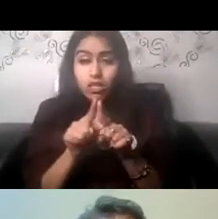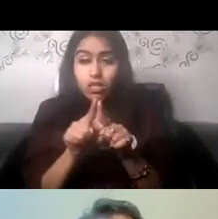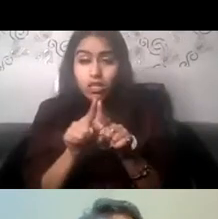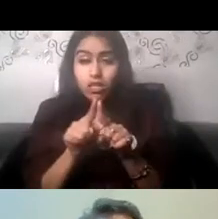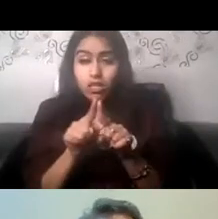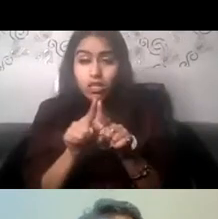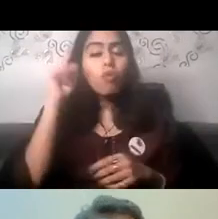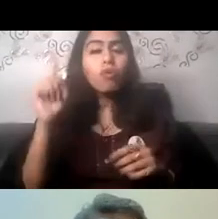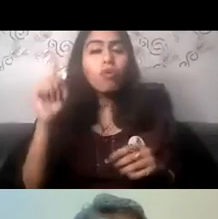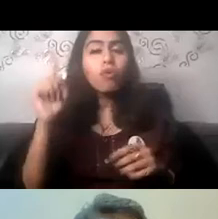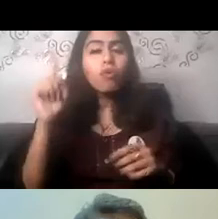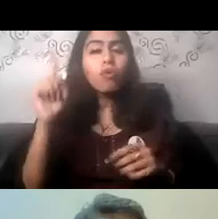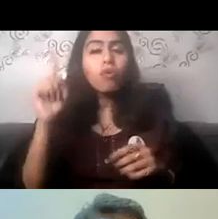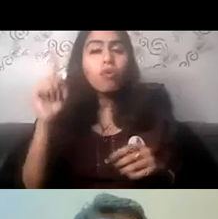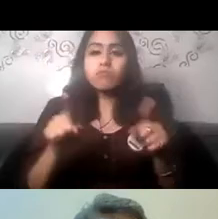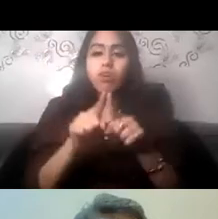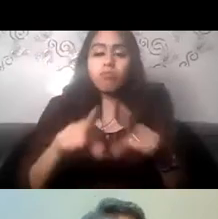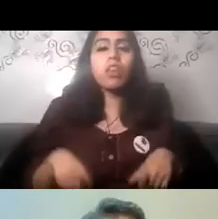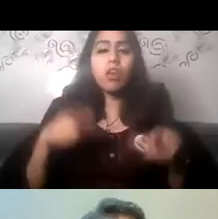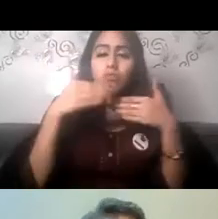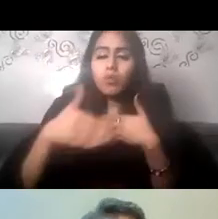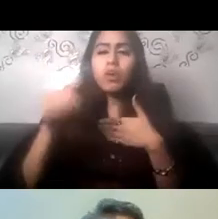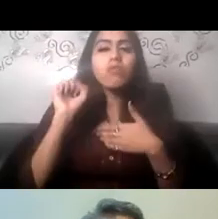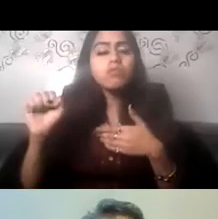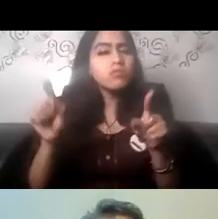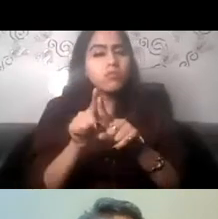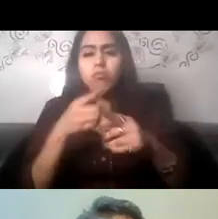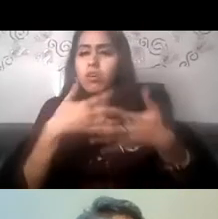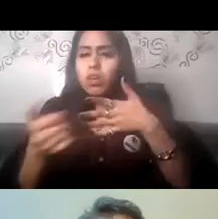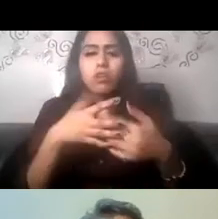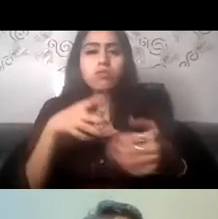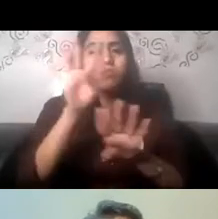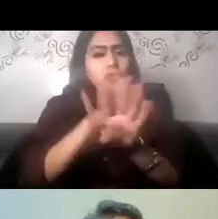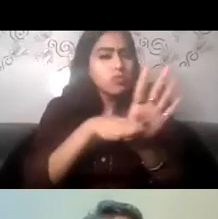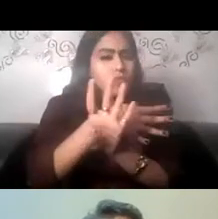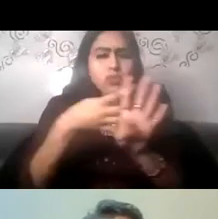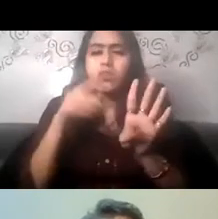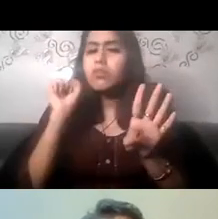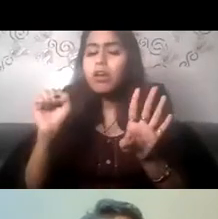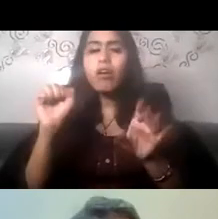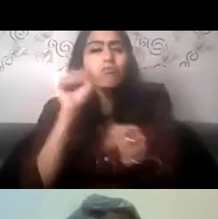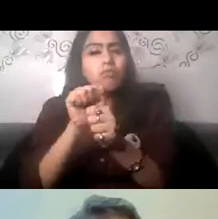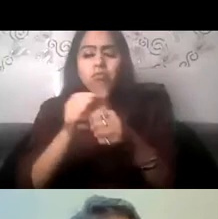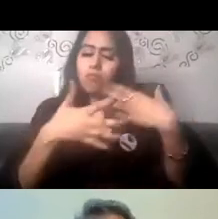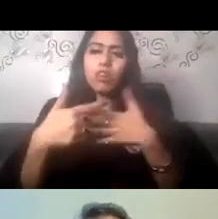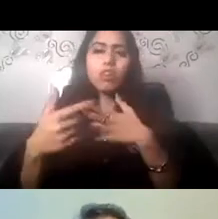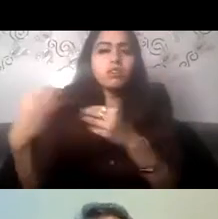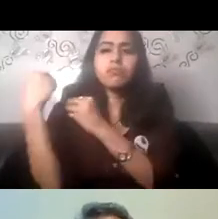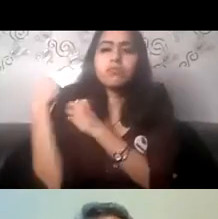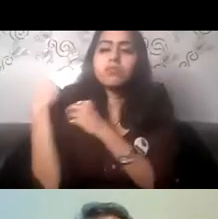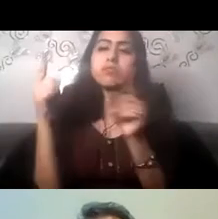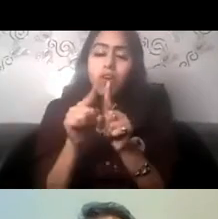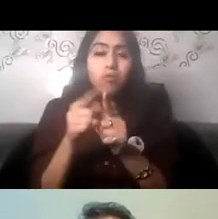for a period of time, he could his own Excel sheets. He could handle his own work despite the